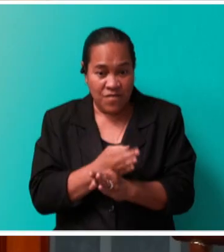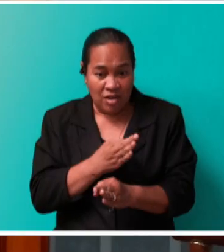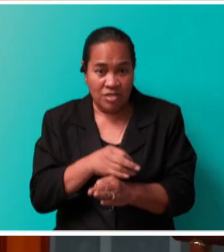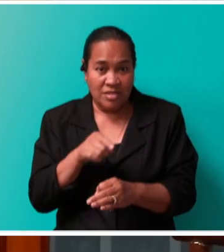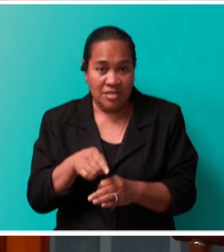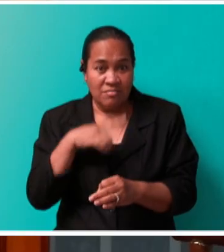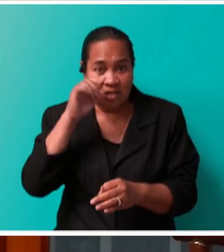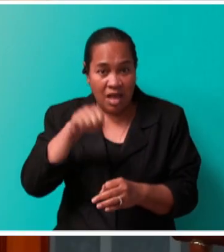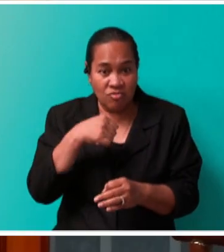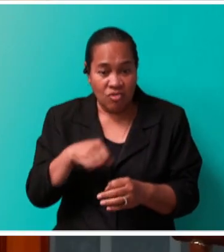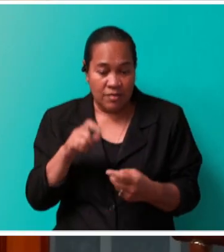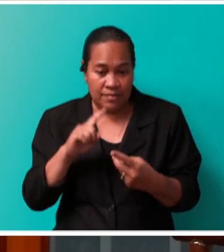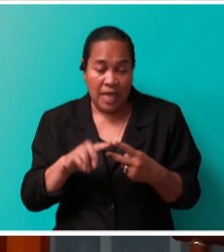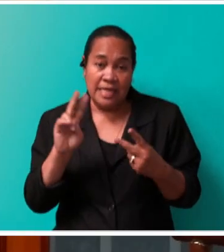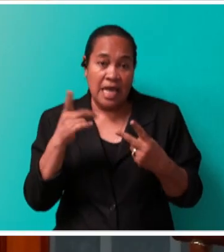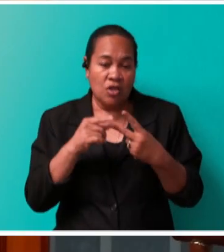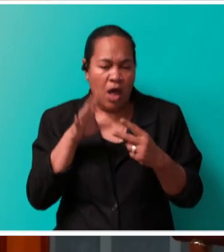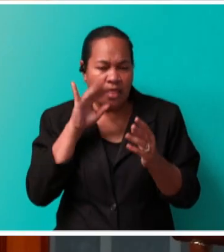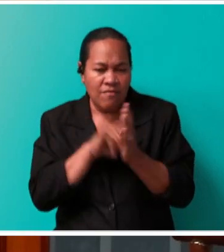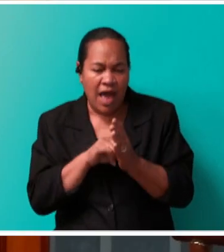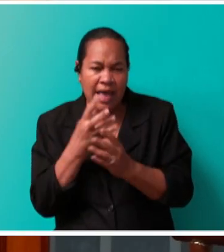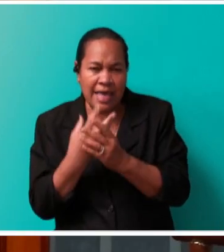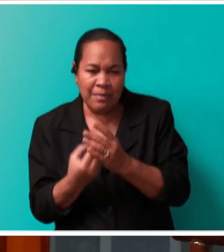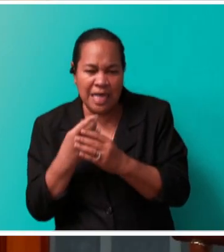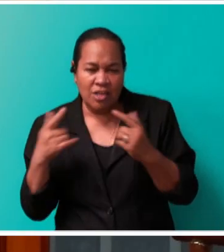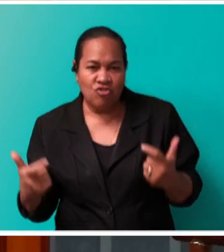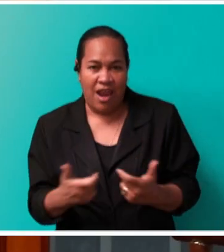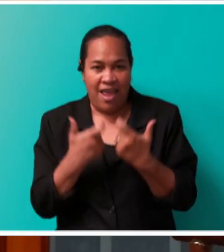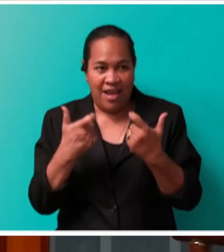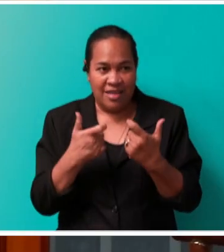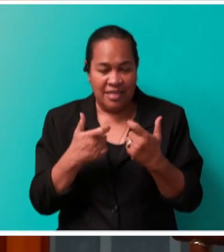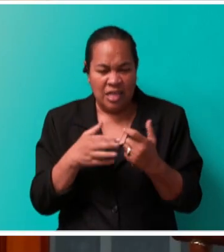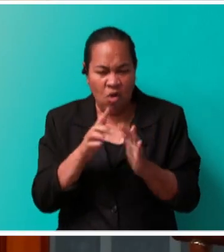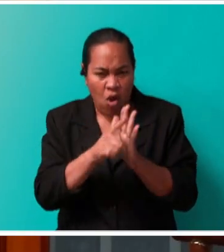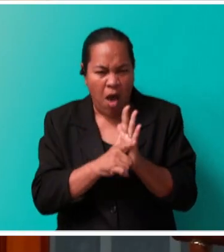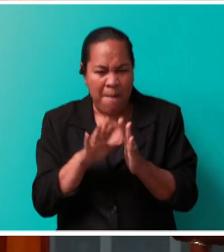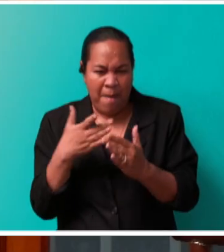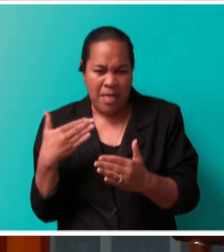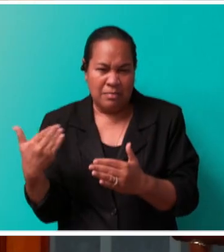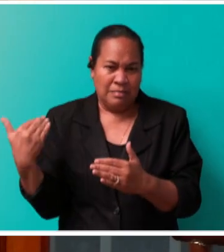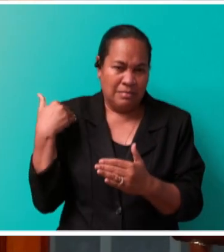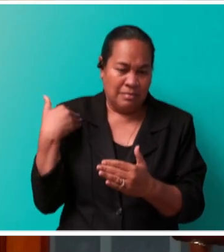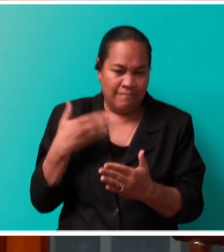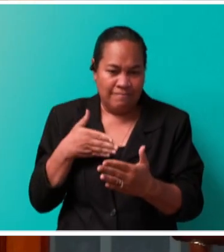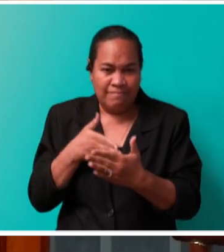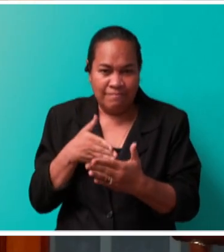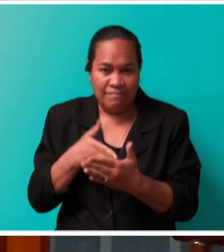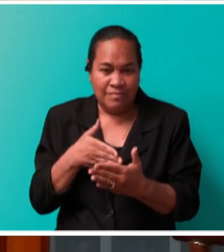Second is to identify the gaps and challenges in the law that may hinder the system's